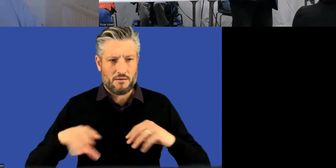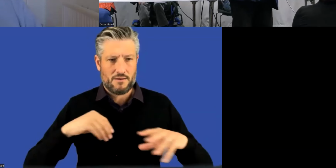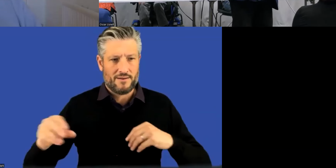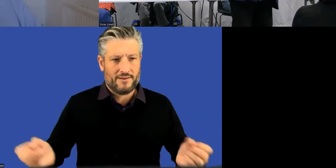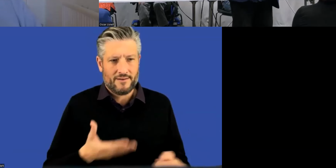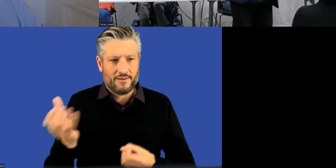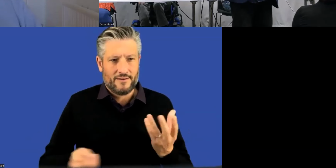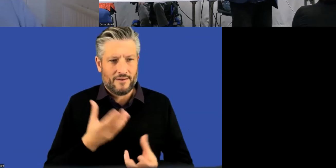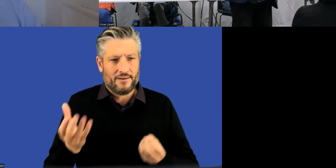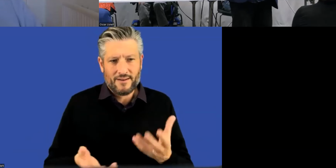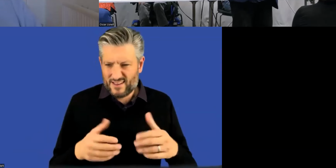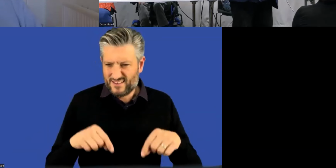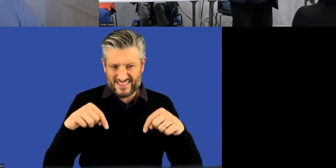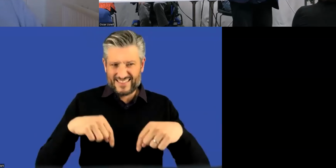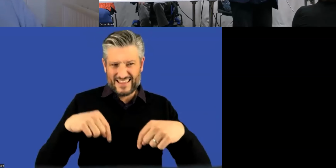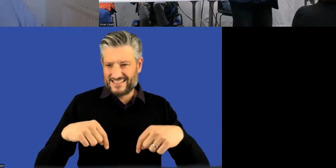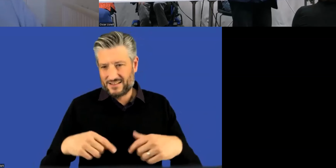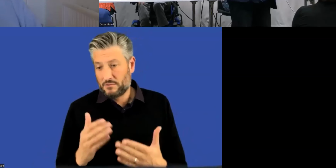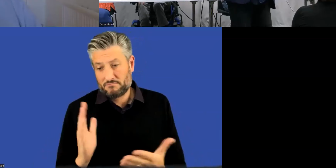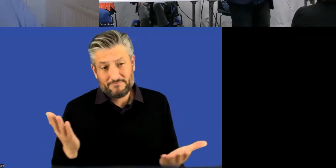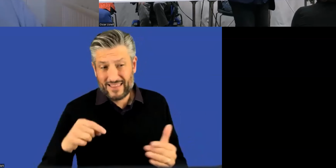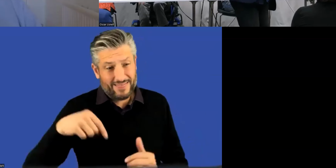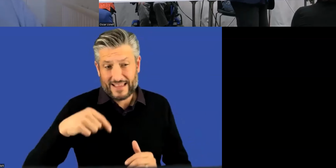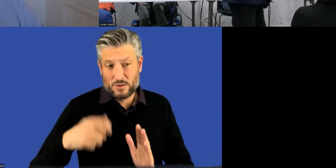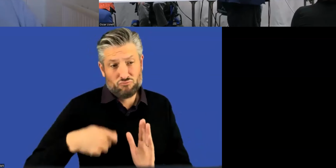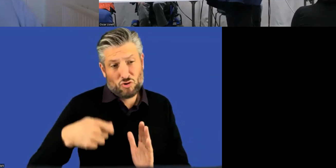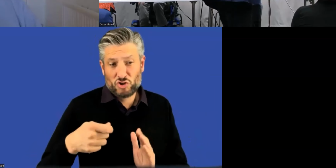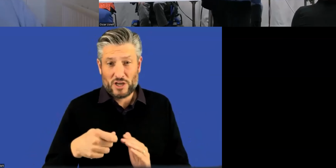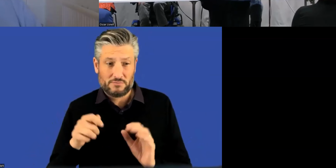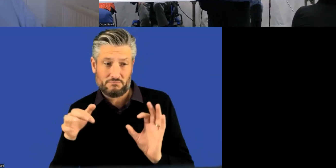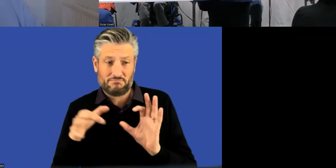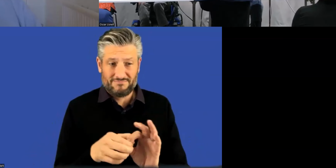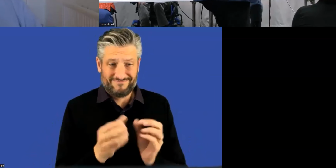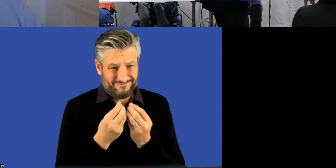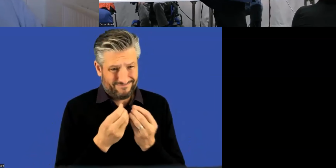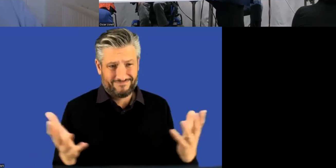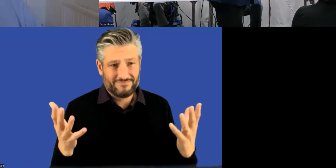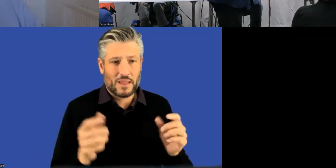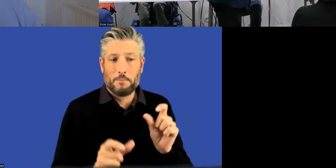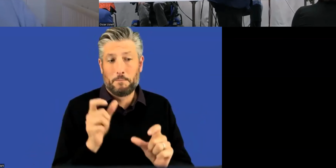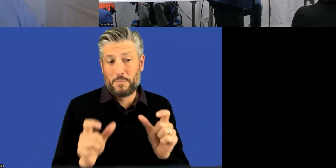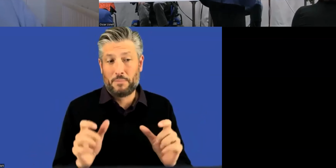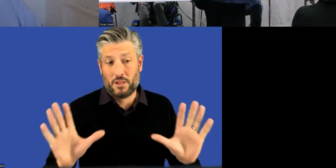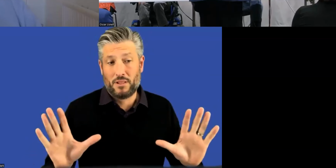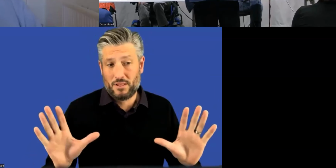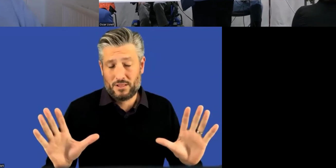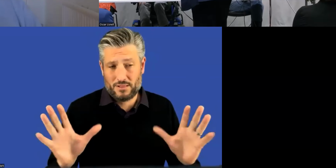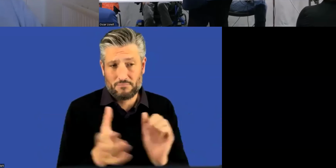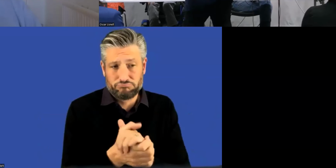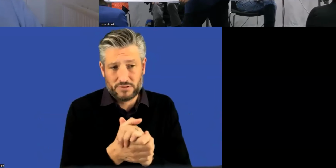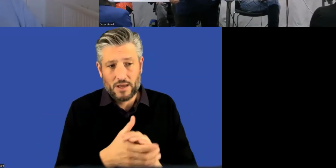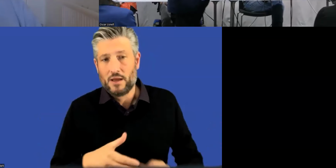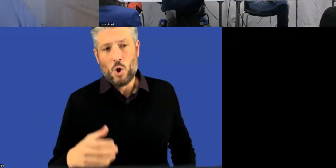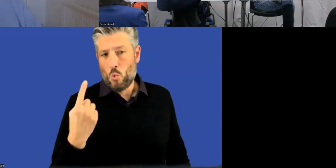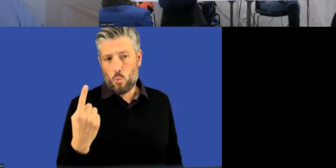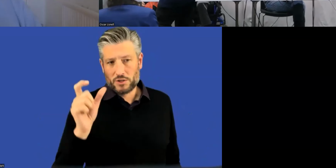this is a Mankind project. It's not just a music project. So I'm very proud to be involved in it. Hand over to somebody I'm very proud to work with. This is Patricia, who